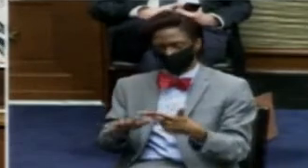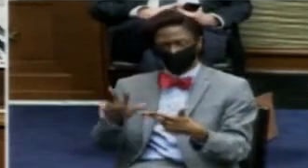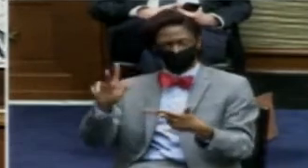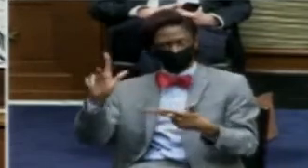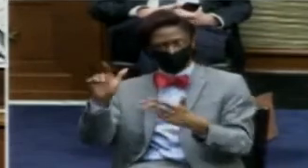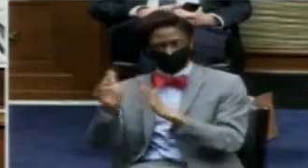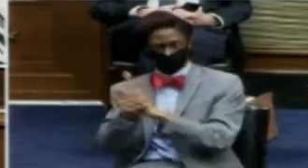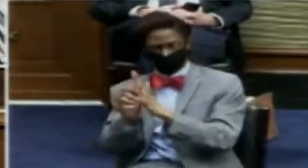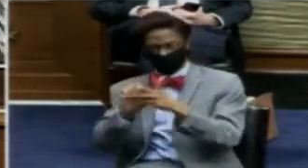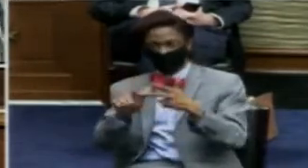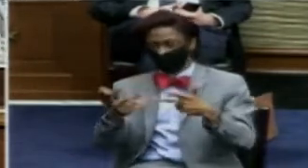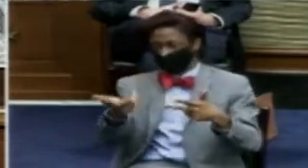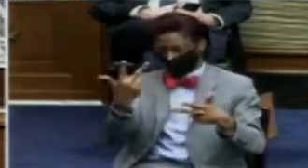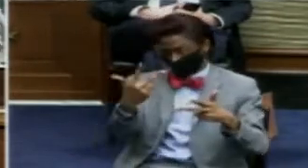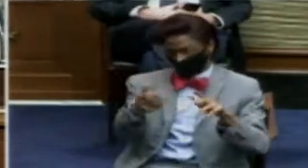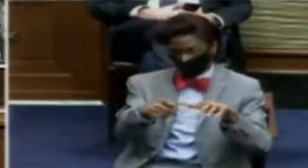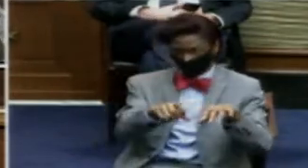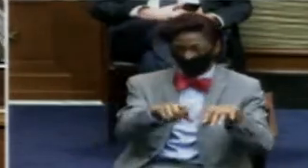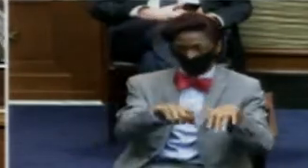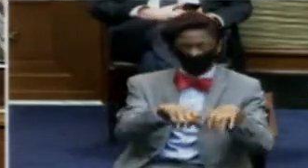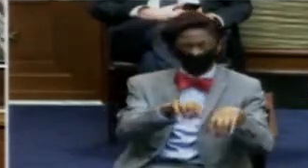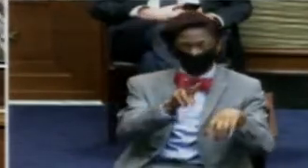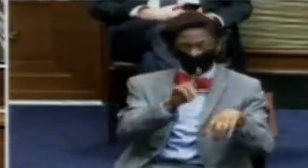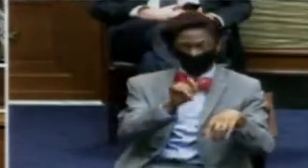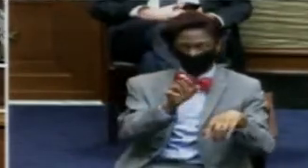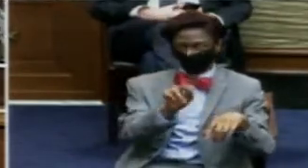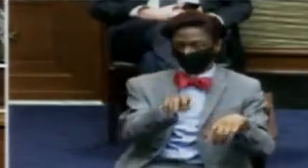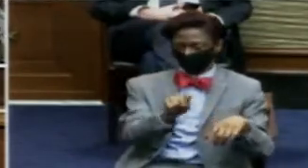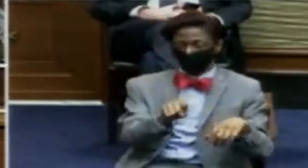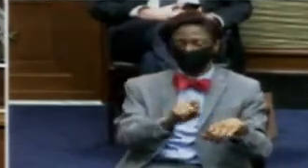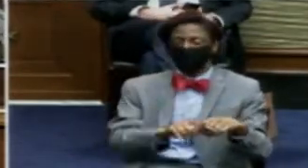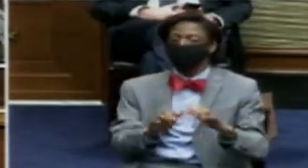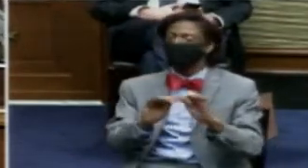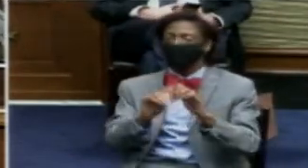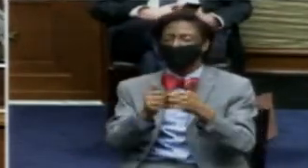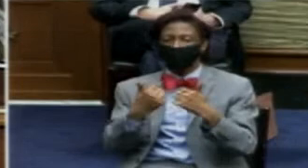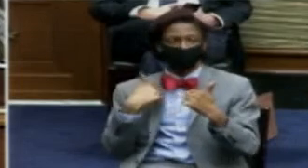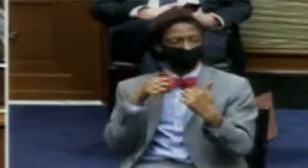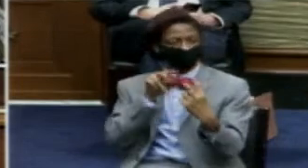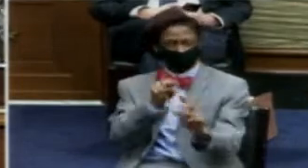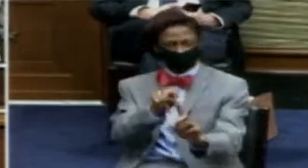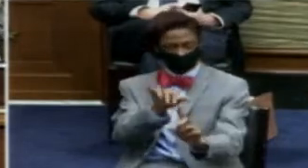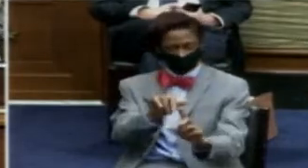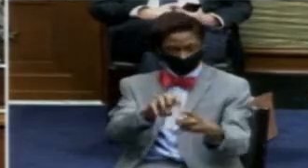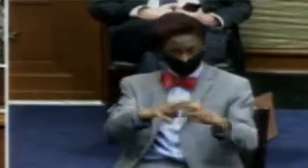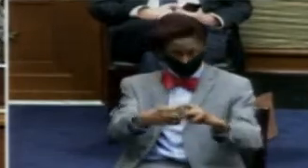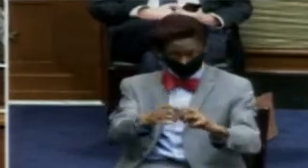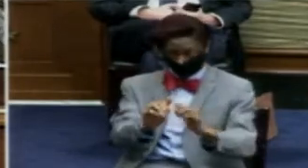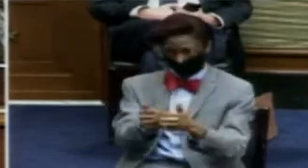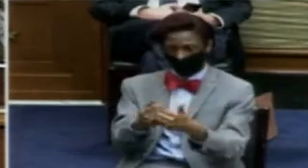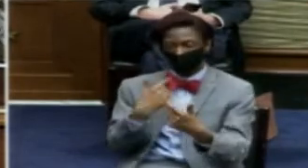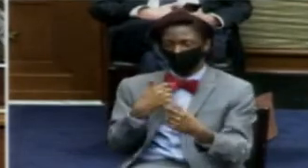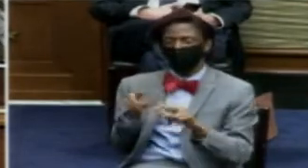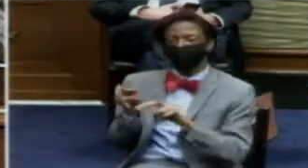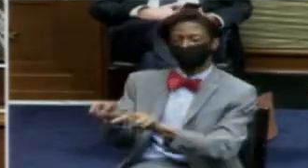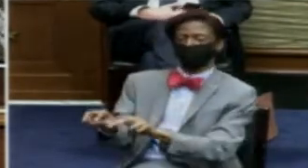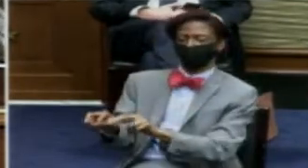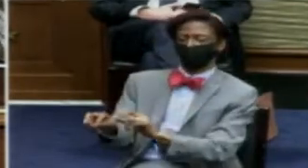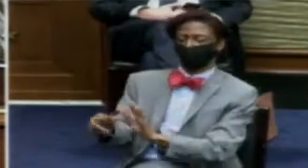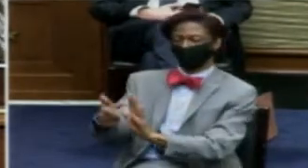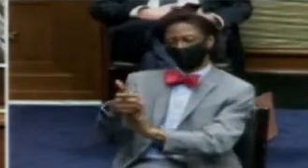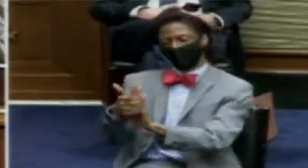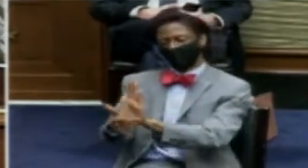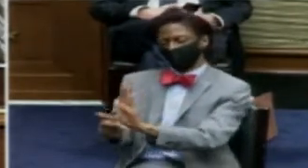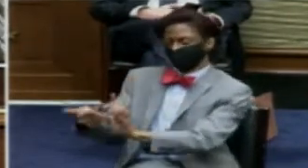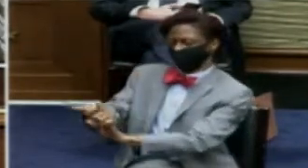violations. But the way to look at this issue is to look at the statute itself